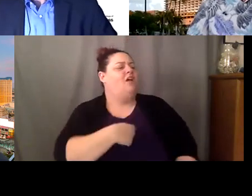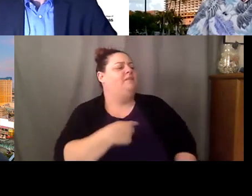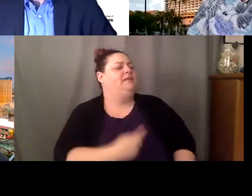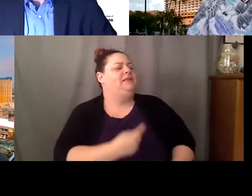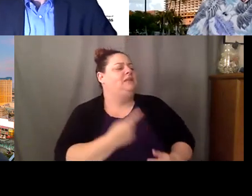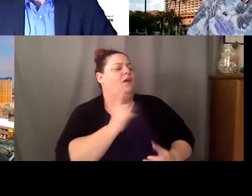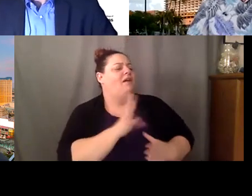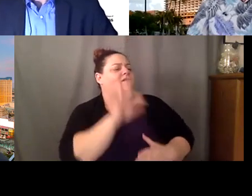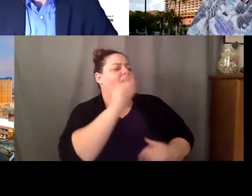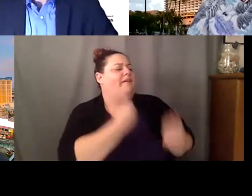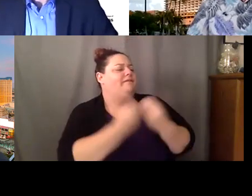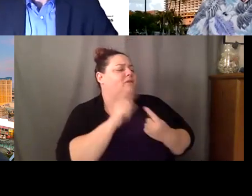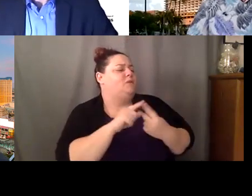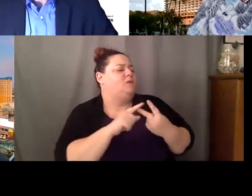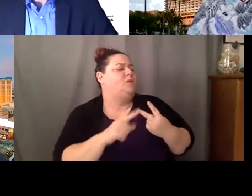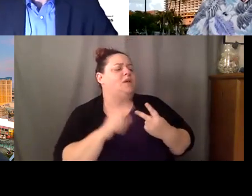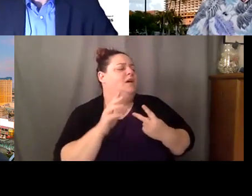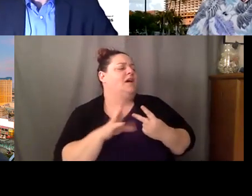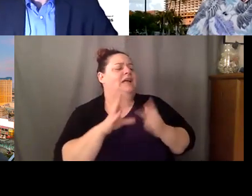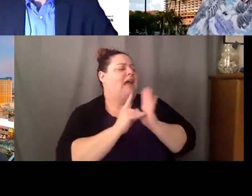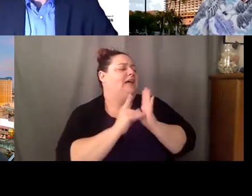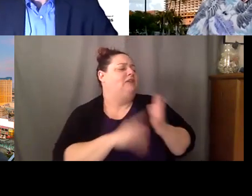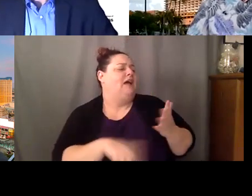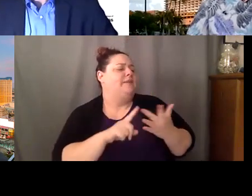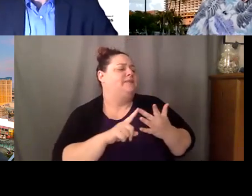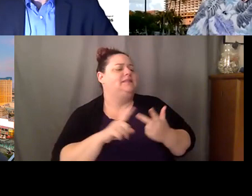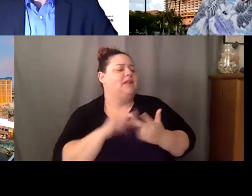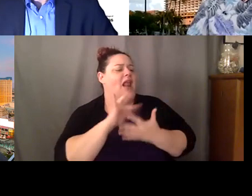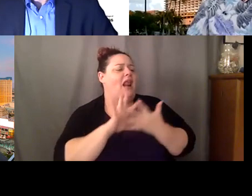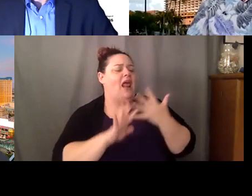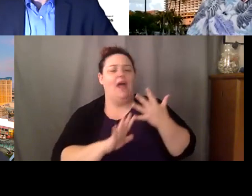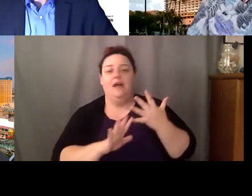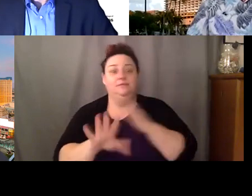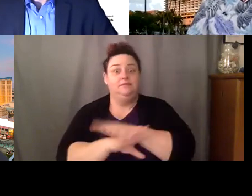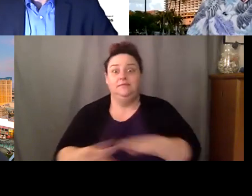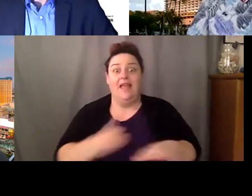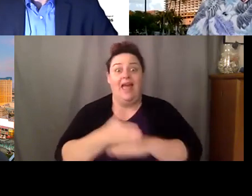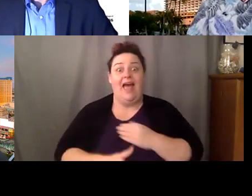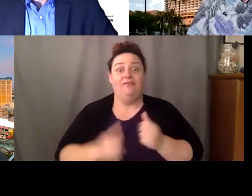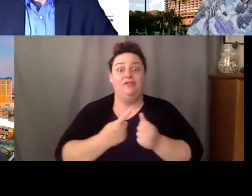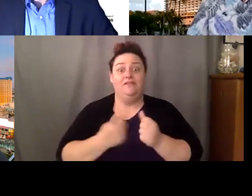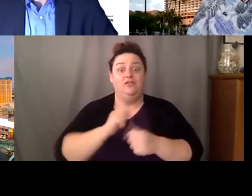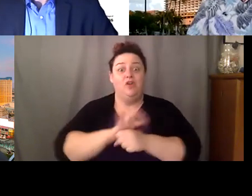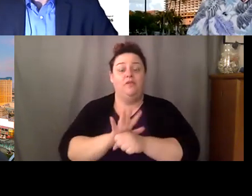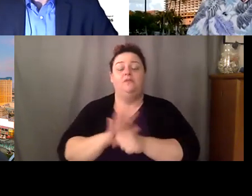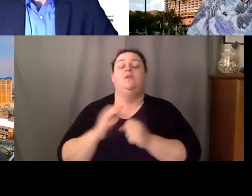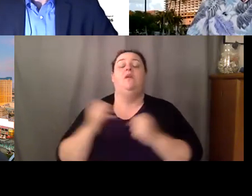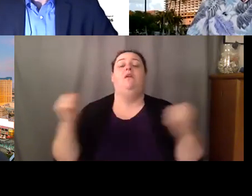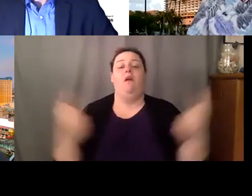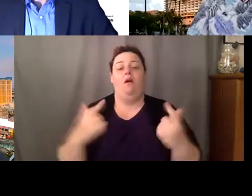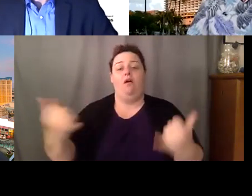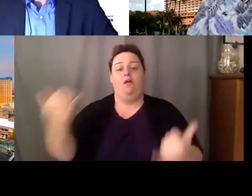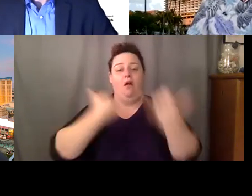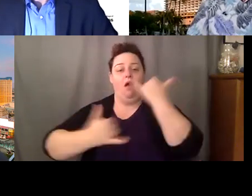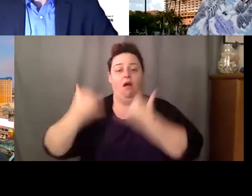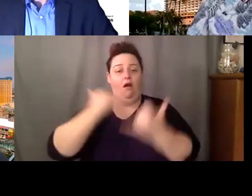tastings or diagrams or load-in schedules. Every call after the initial call was about health and safety measures.